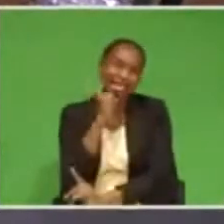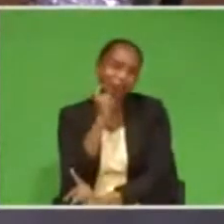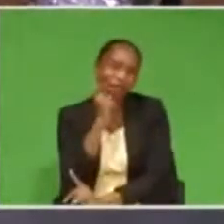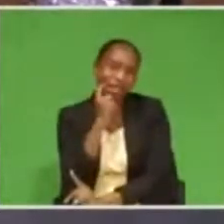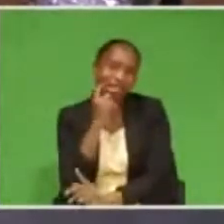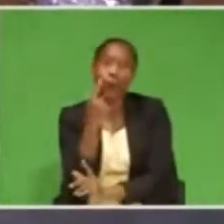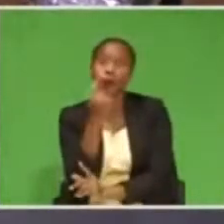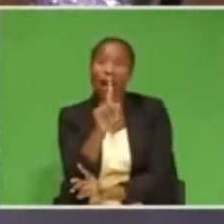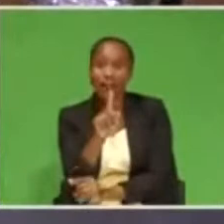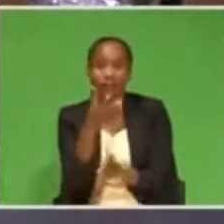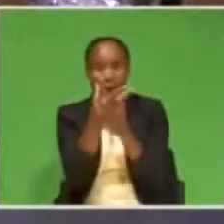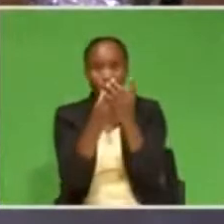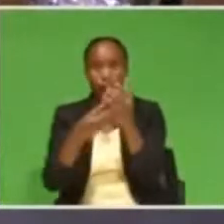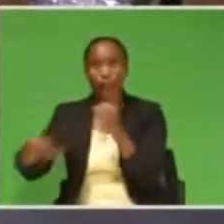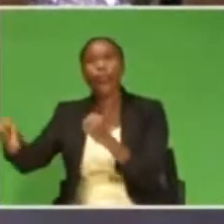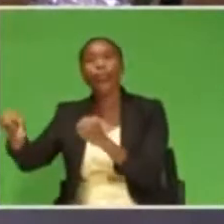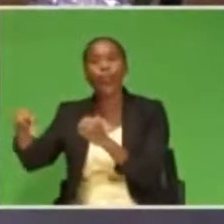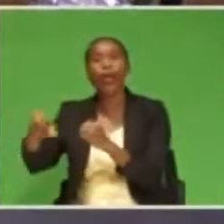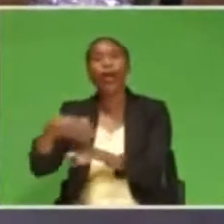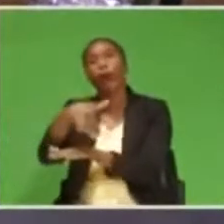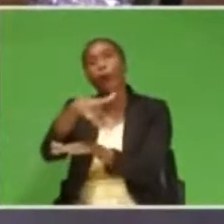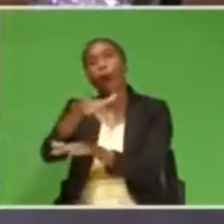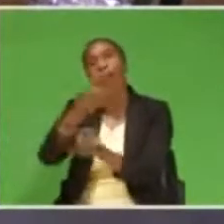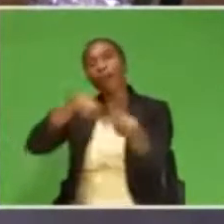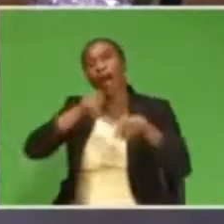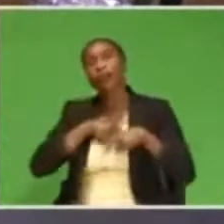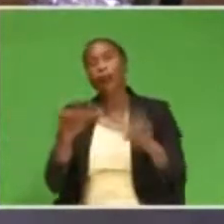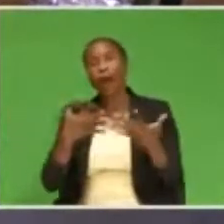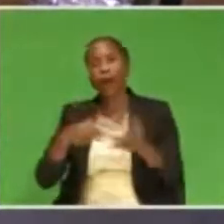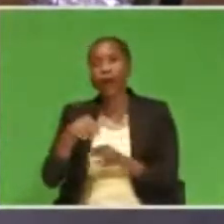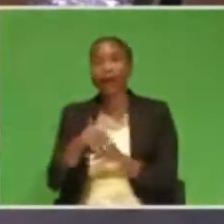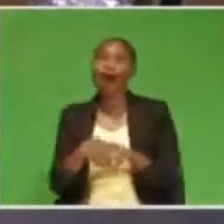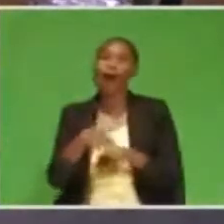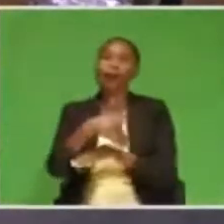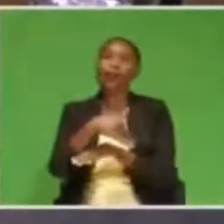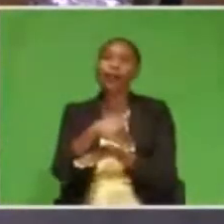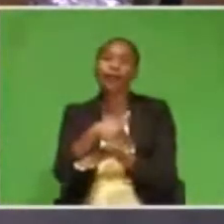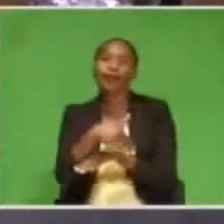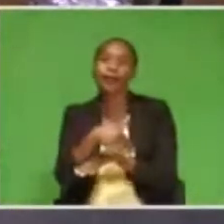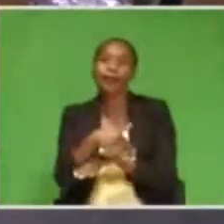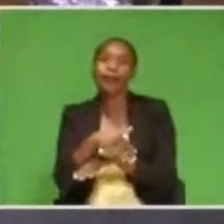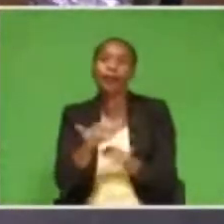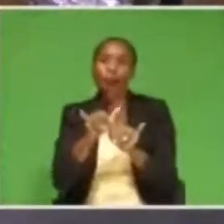out and wait for us outside. That's it.